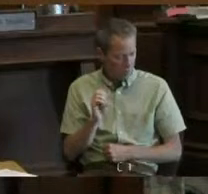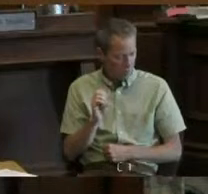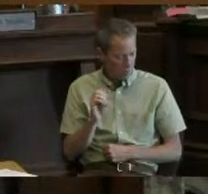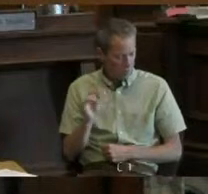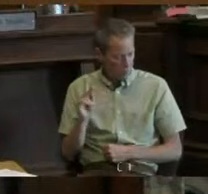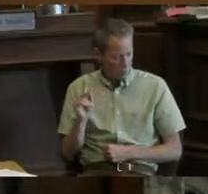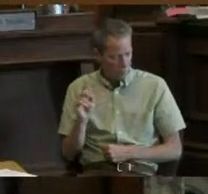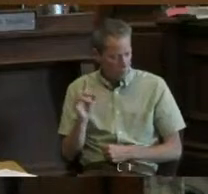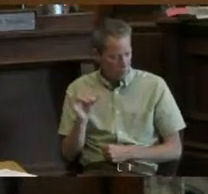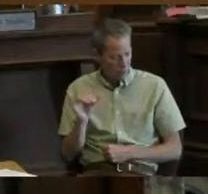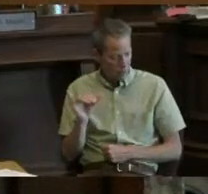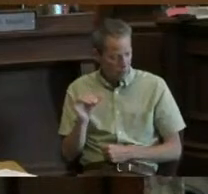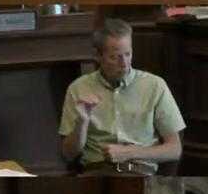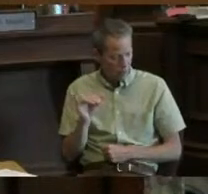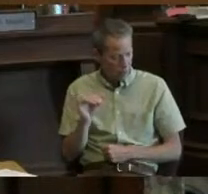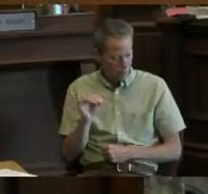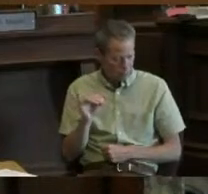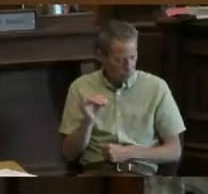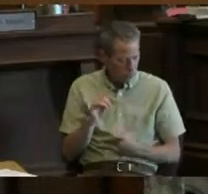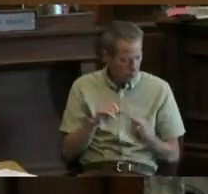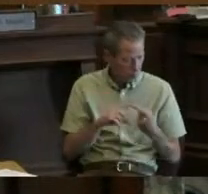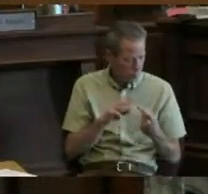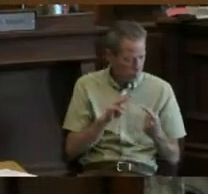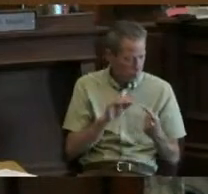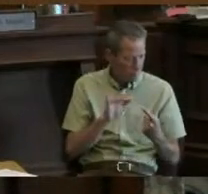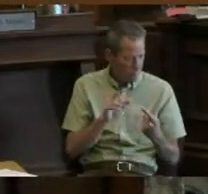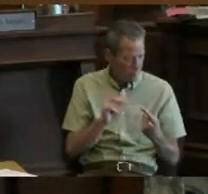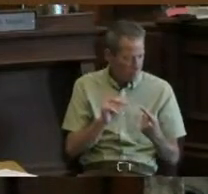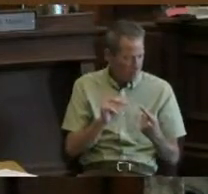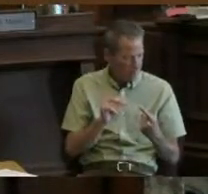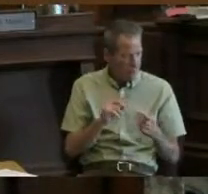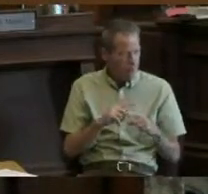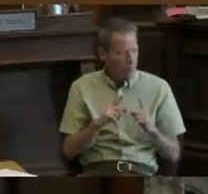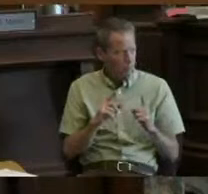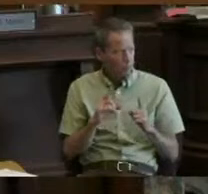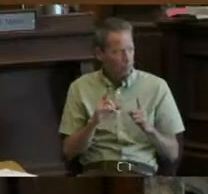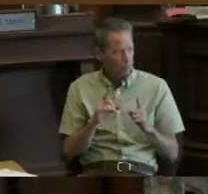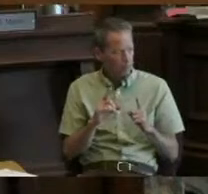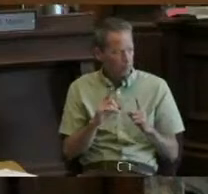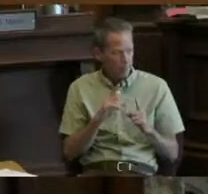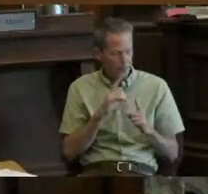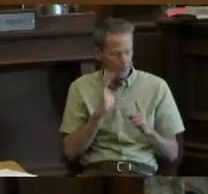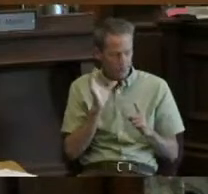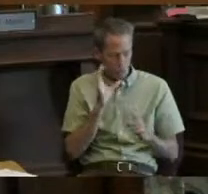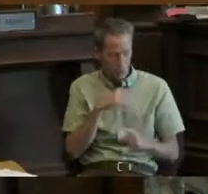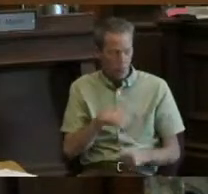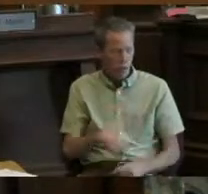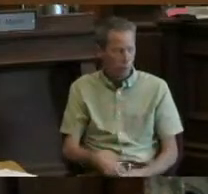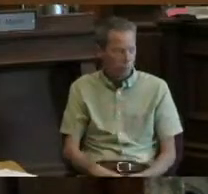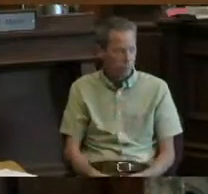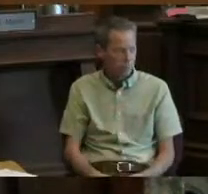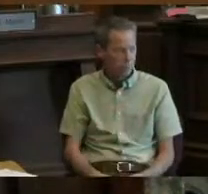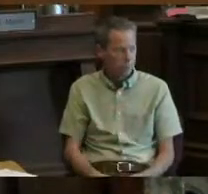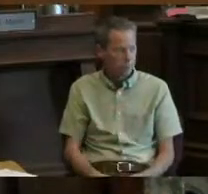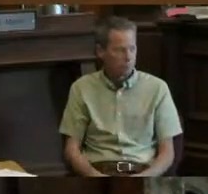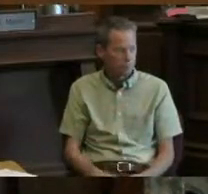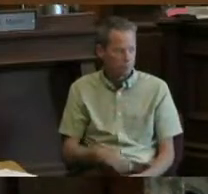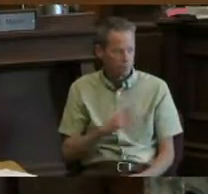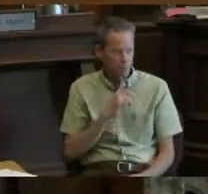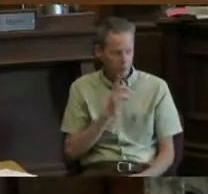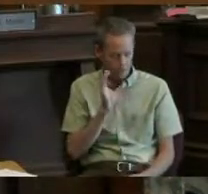Katy Street or Samuel McCree to Maine, but it is weird. It